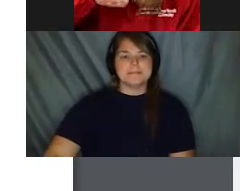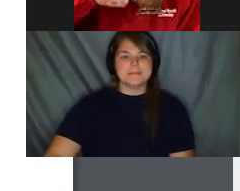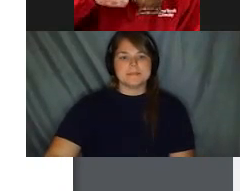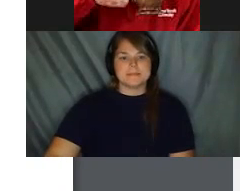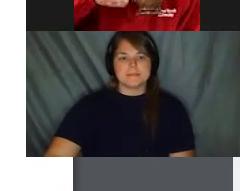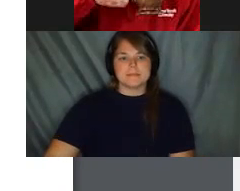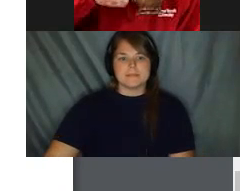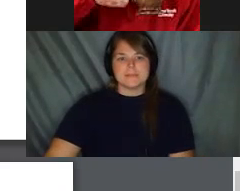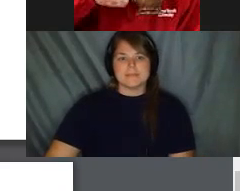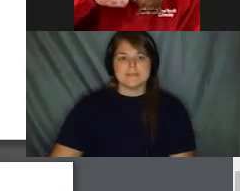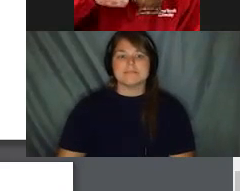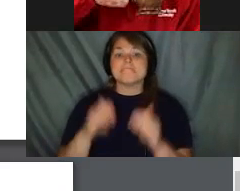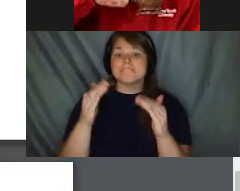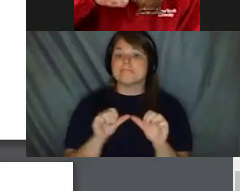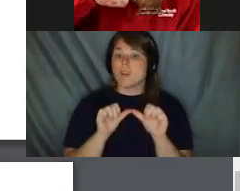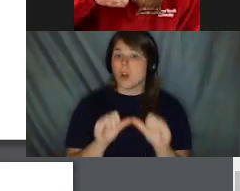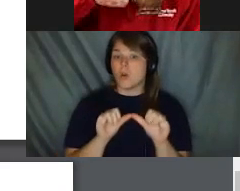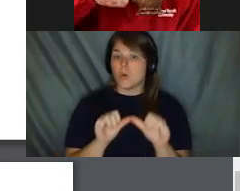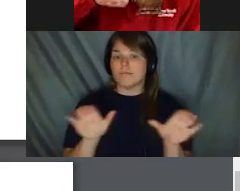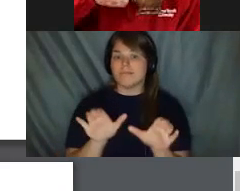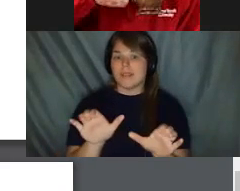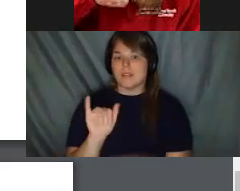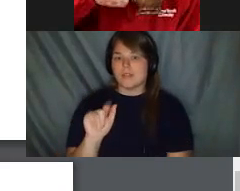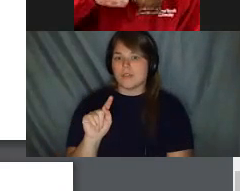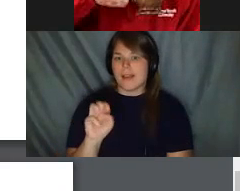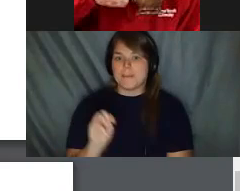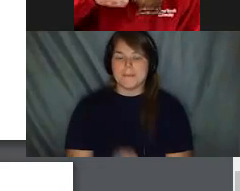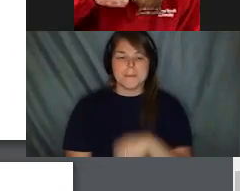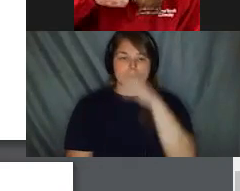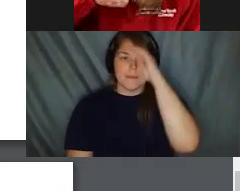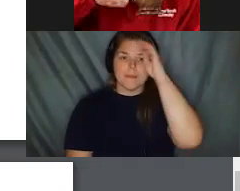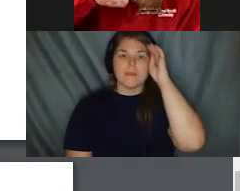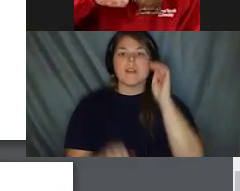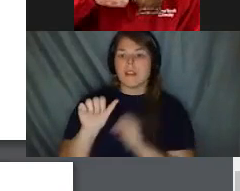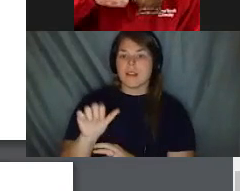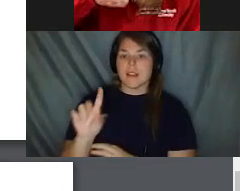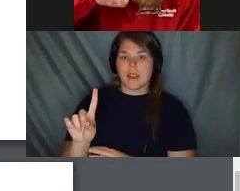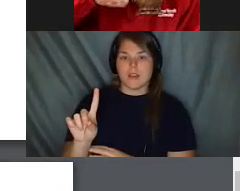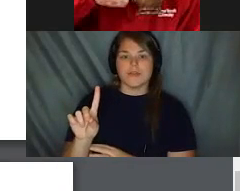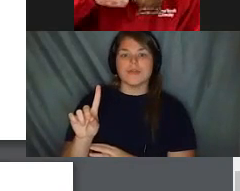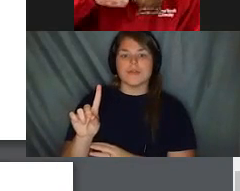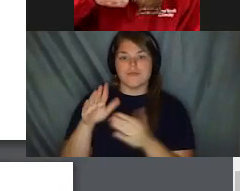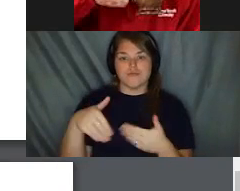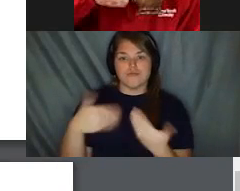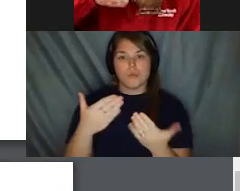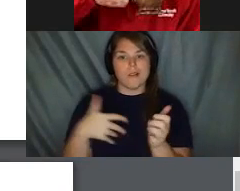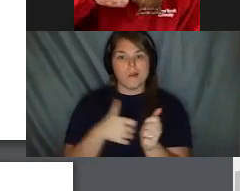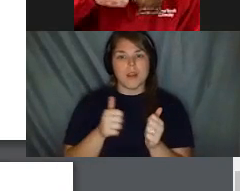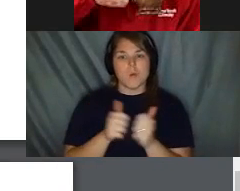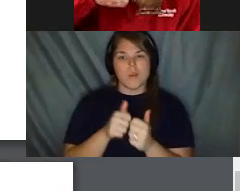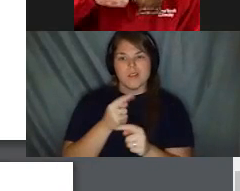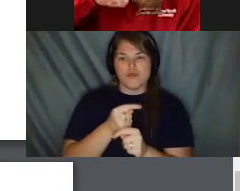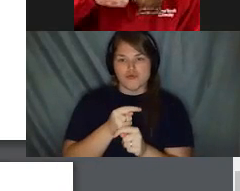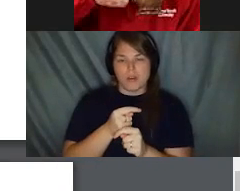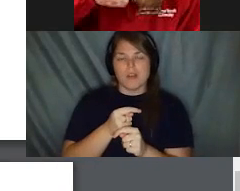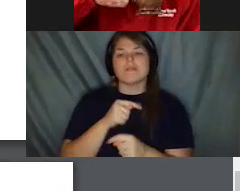And moving on to the ongoing action item. So the Air District to bring an update about the truck measure to the CSC in